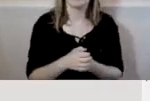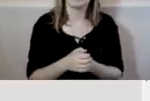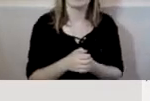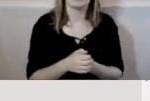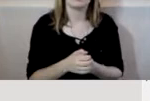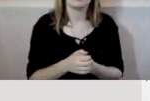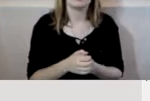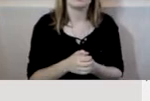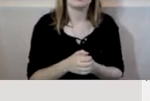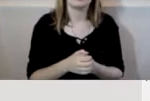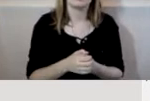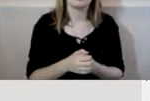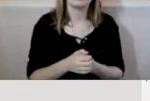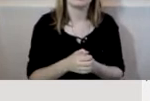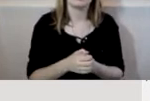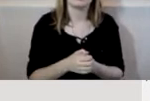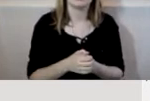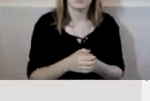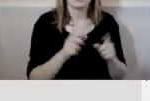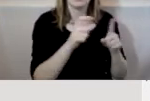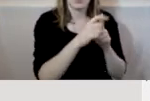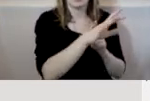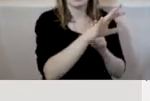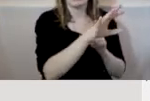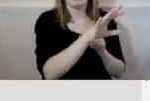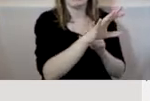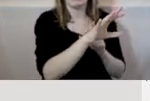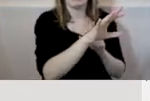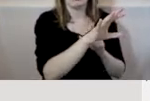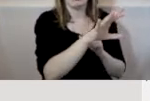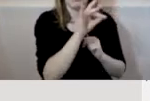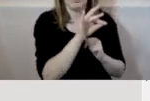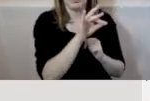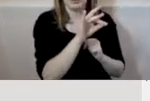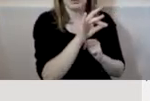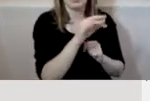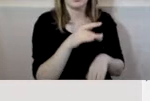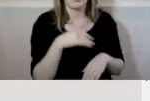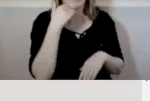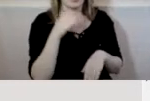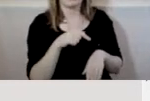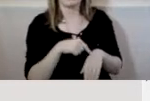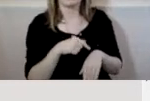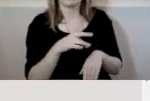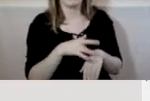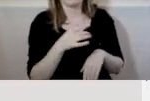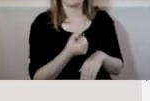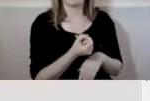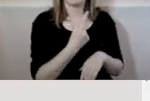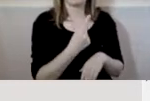who not is for this pupil, and the exam